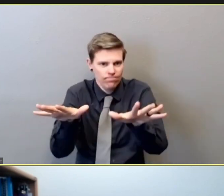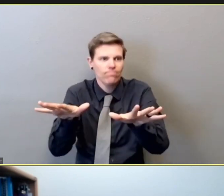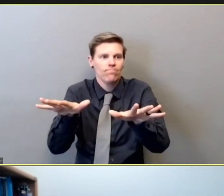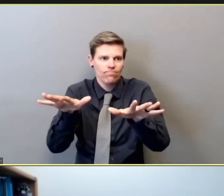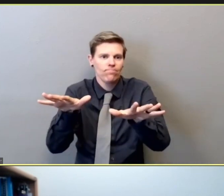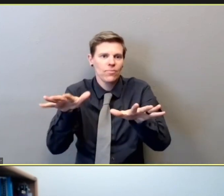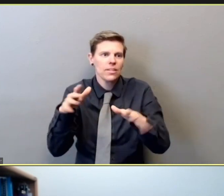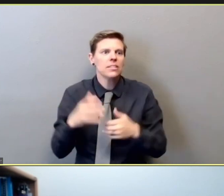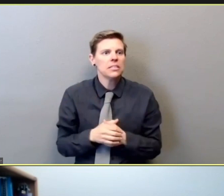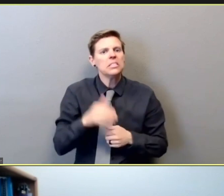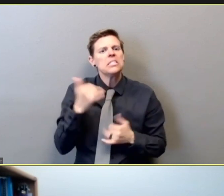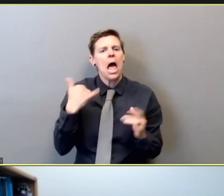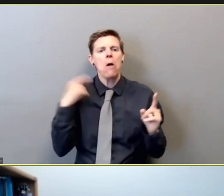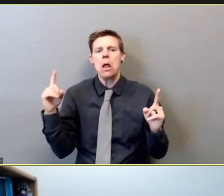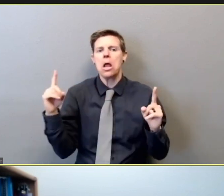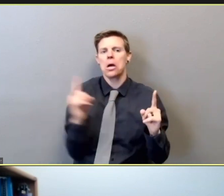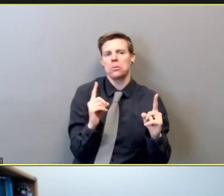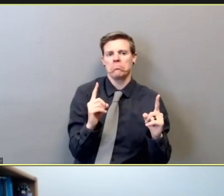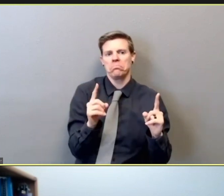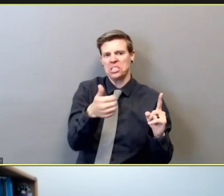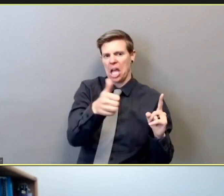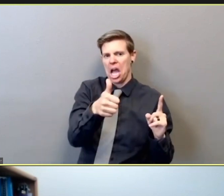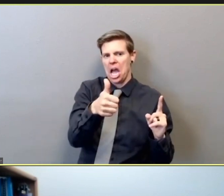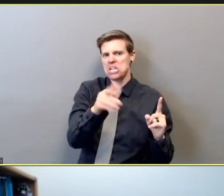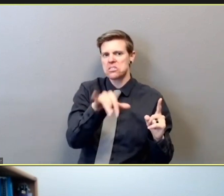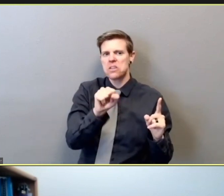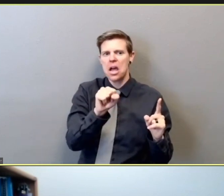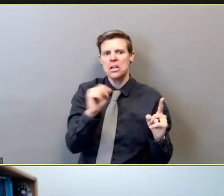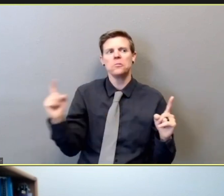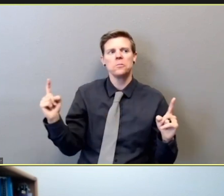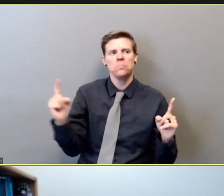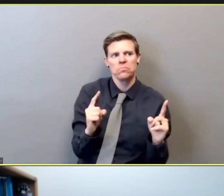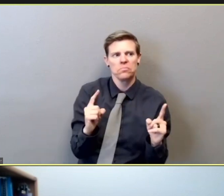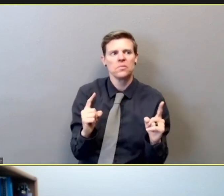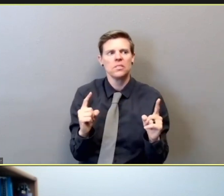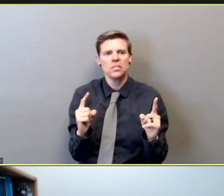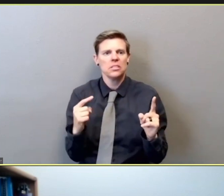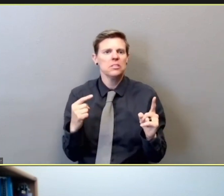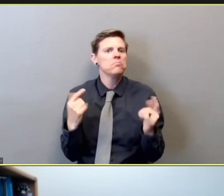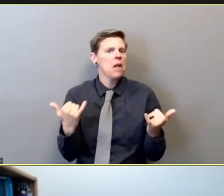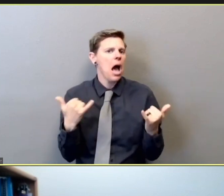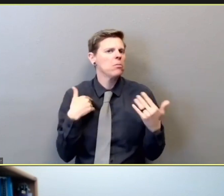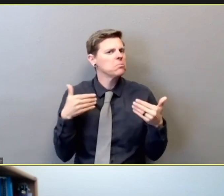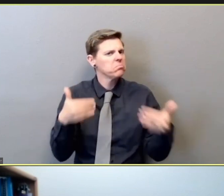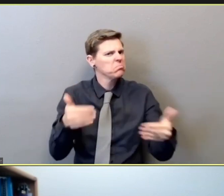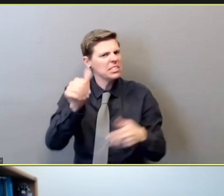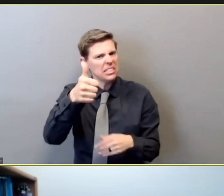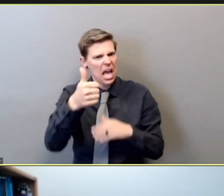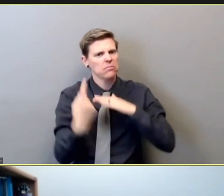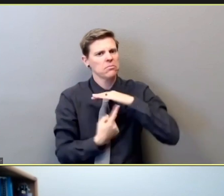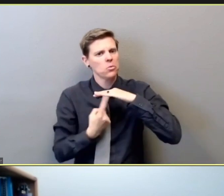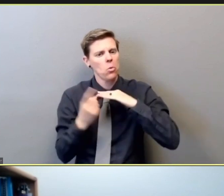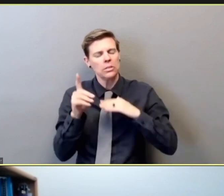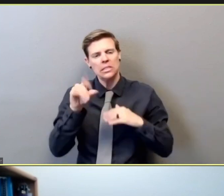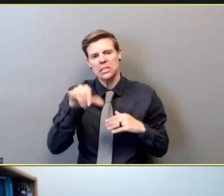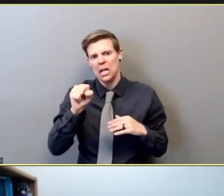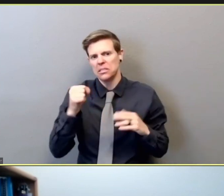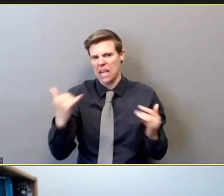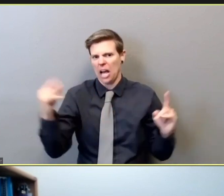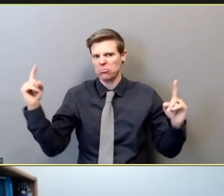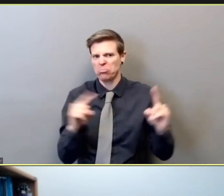acceptable alternative option, which we've chosen to put into place here in the state to help